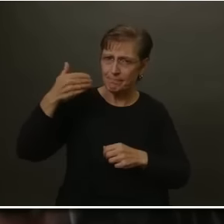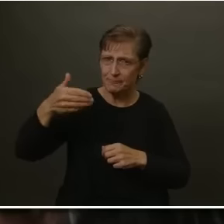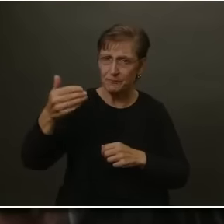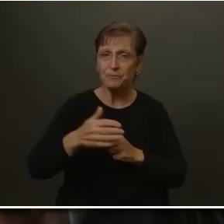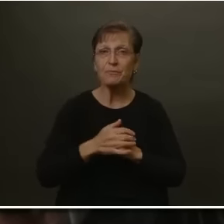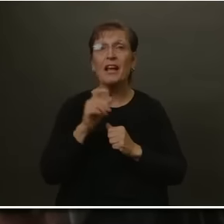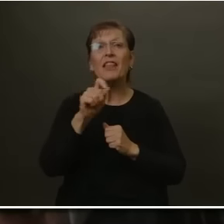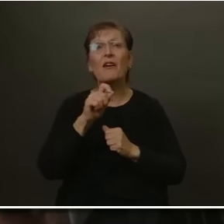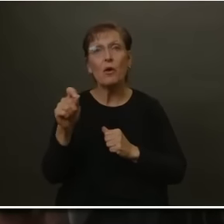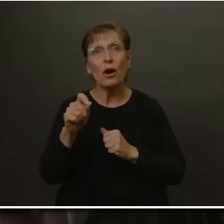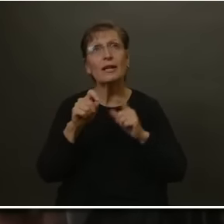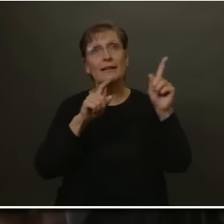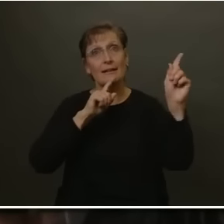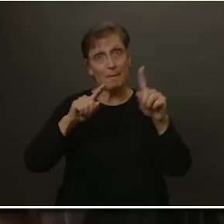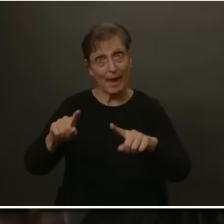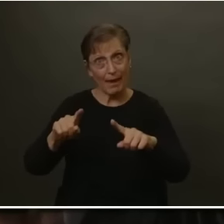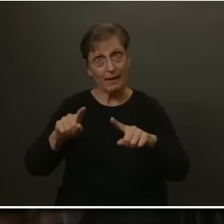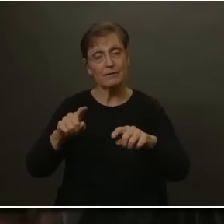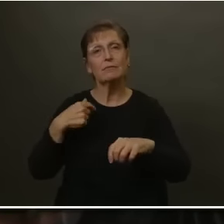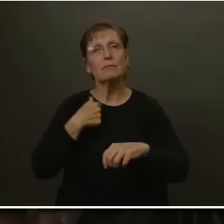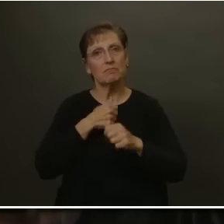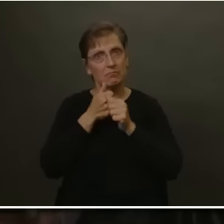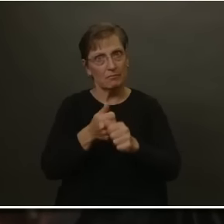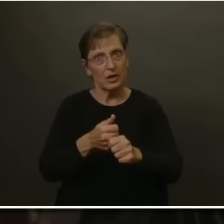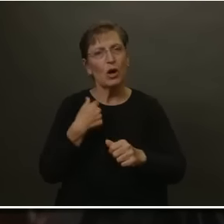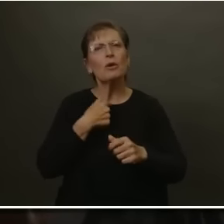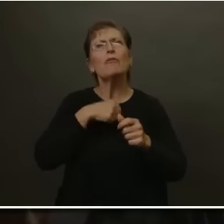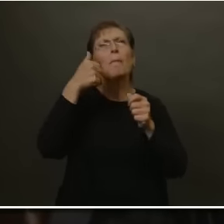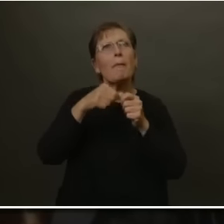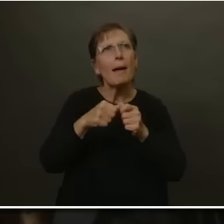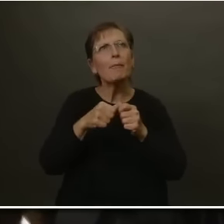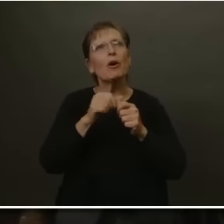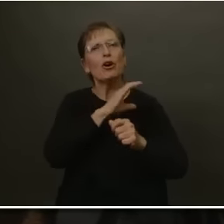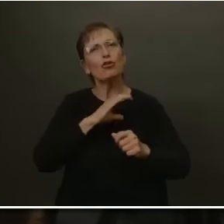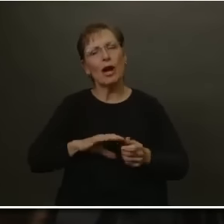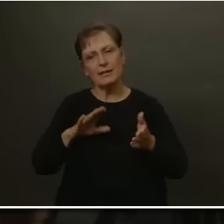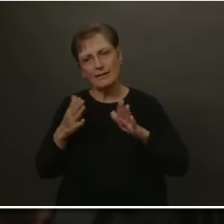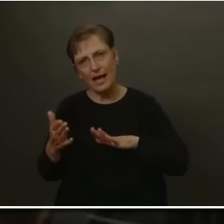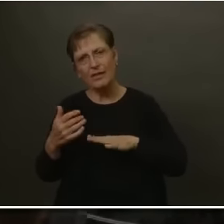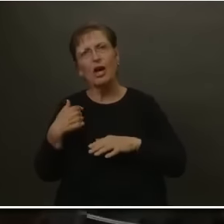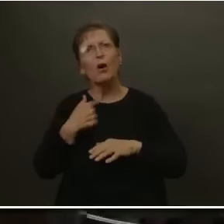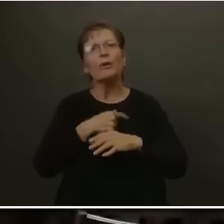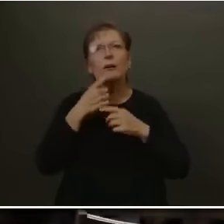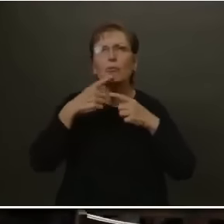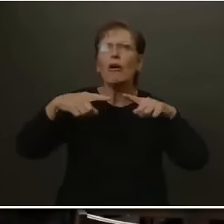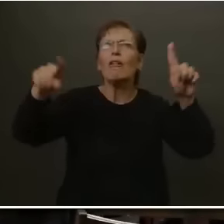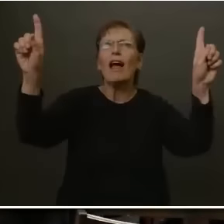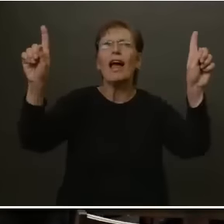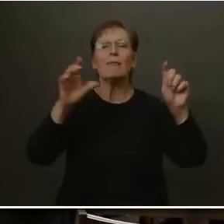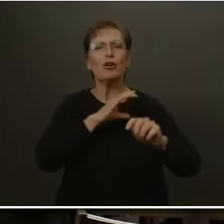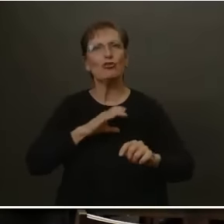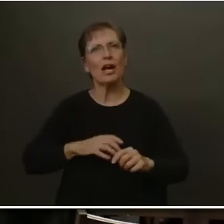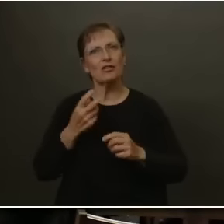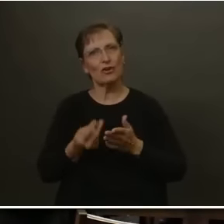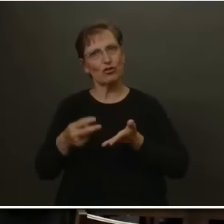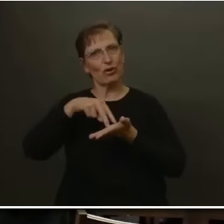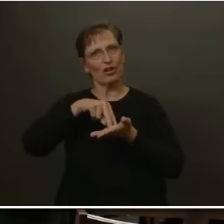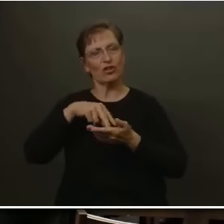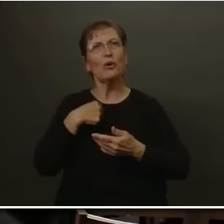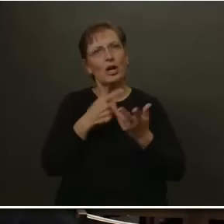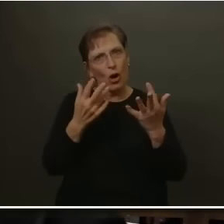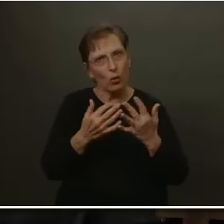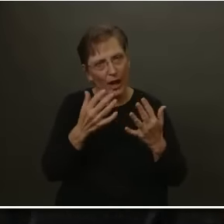Therefore, according to his command, O Father, we remember Christ's death. We proclaim Christ's resurrection.